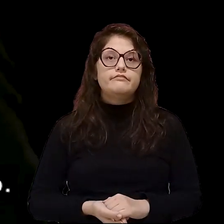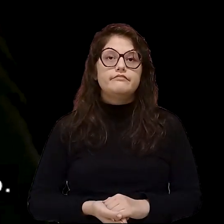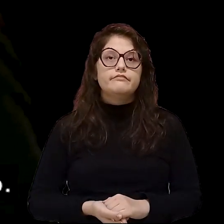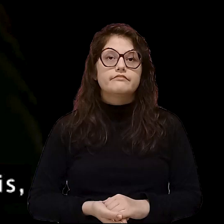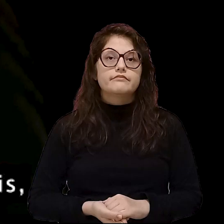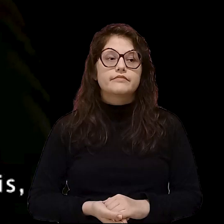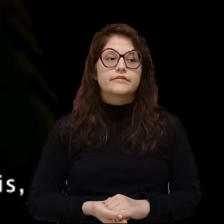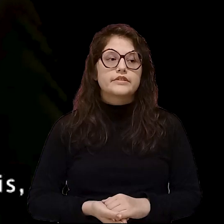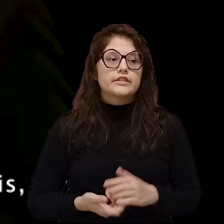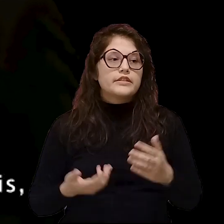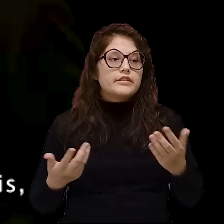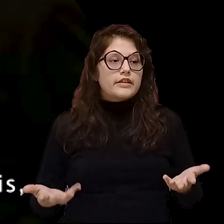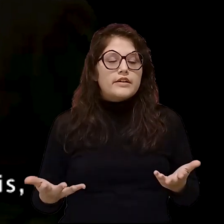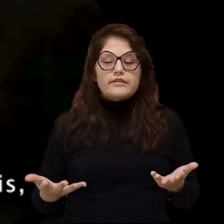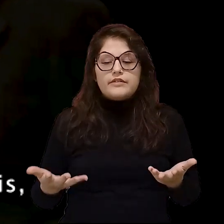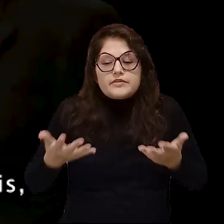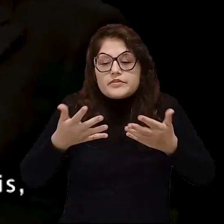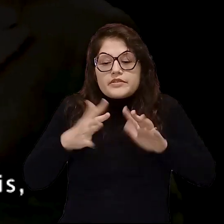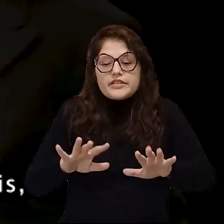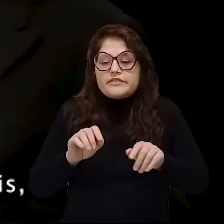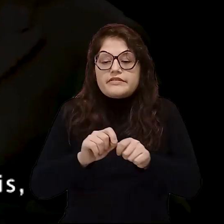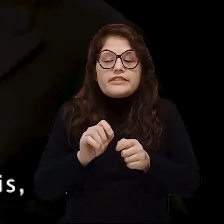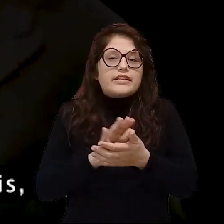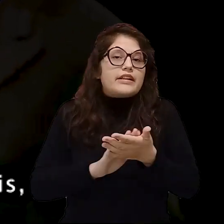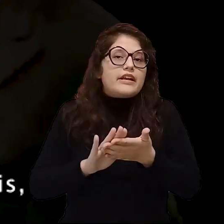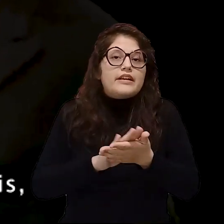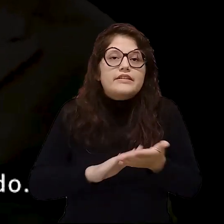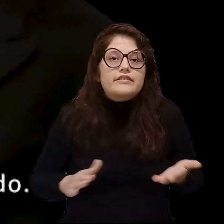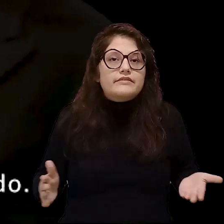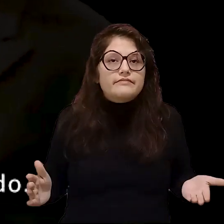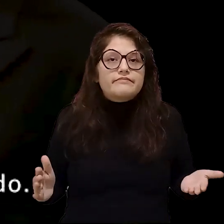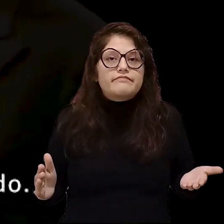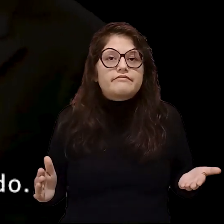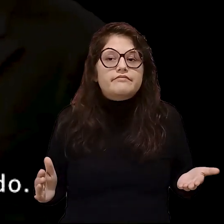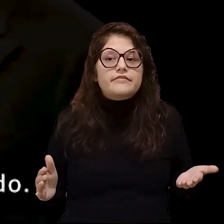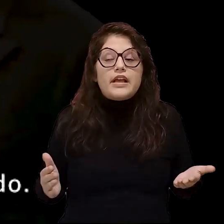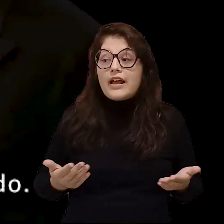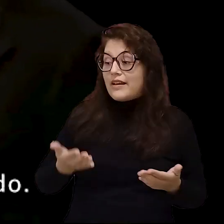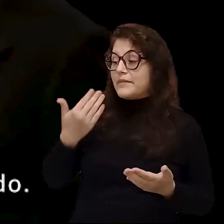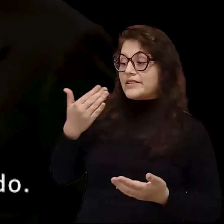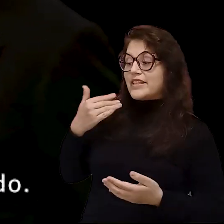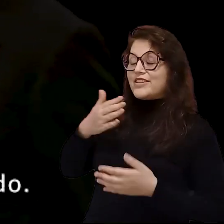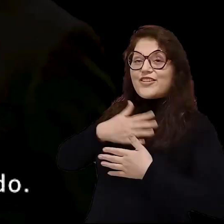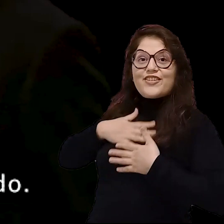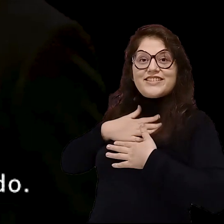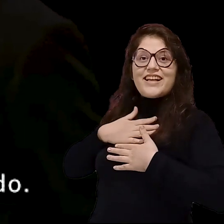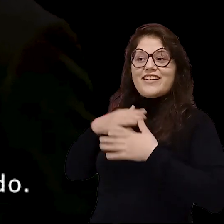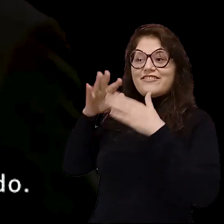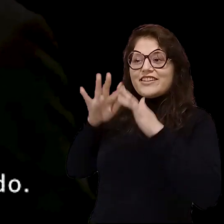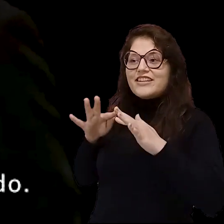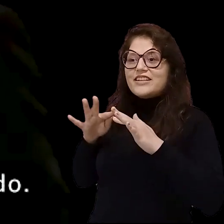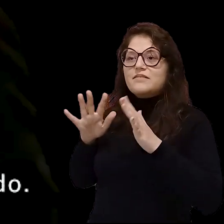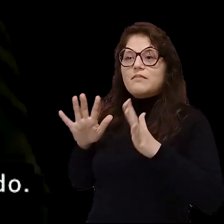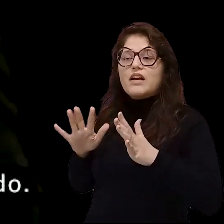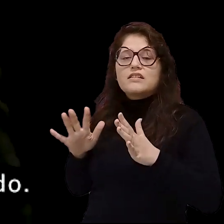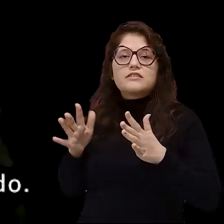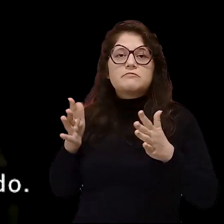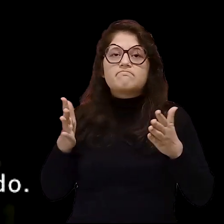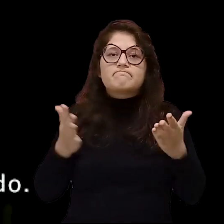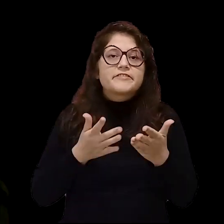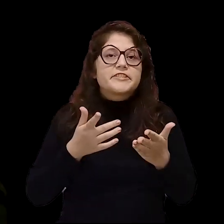intact. But in 1994, 3 years later, I found myself losing interest in almost